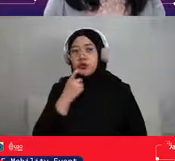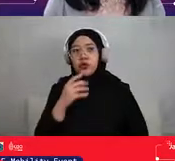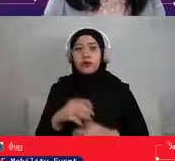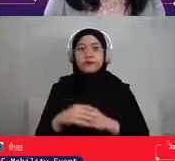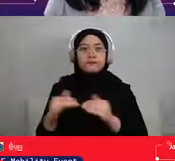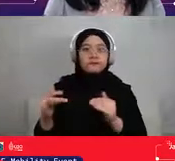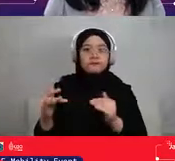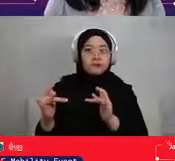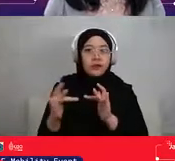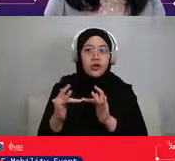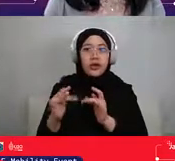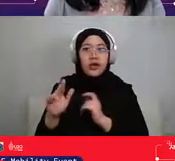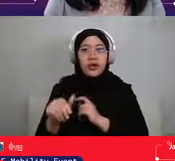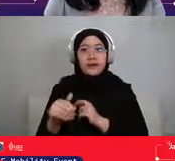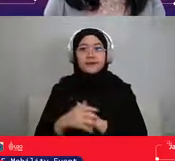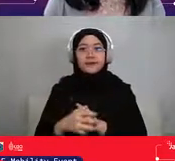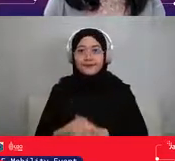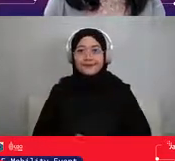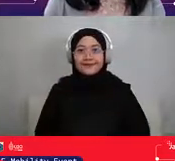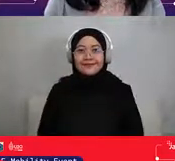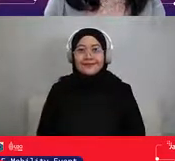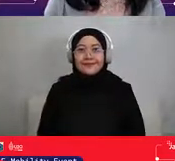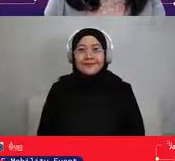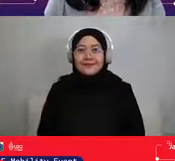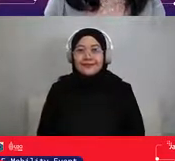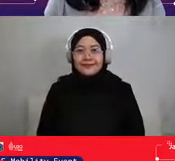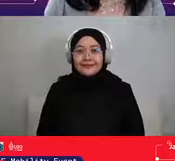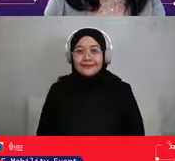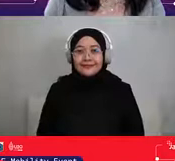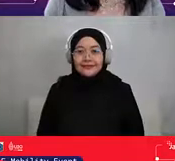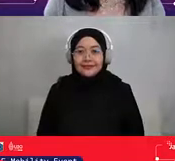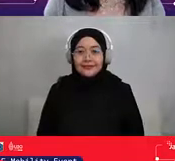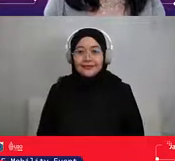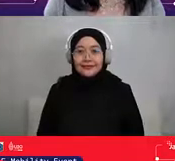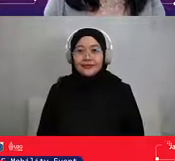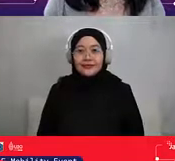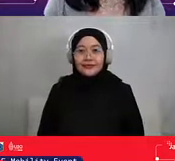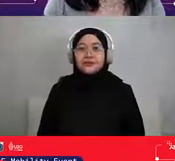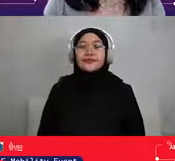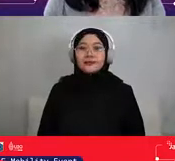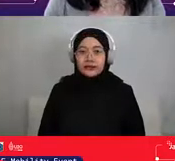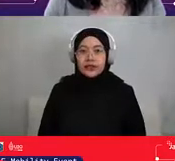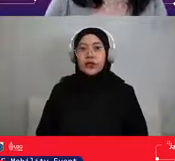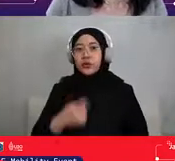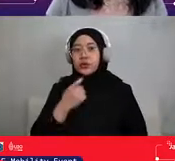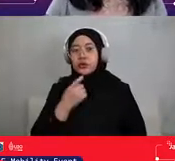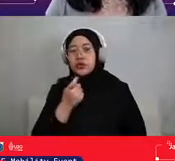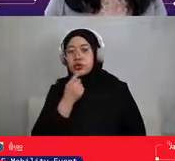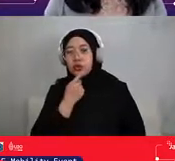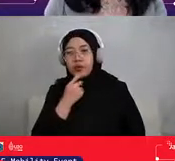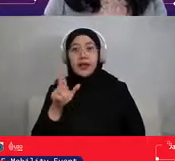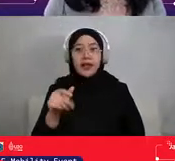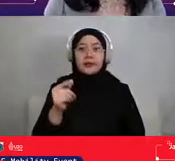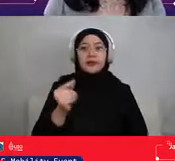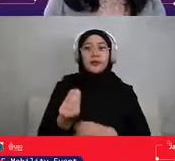Pathy, who will present to us the global new business models and financing mechanism for